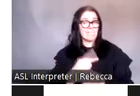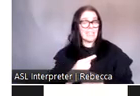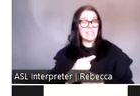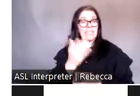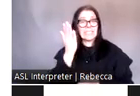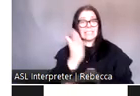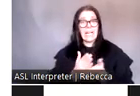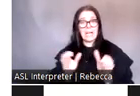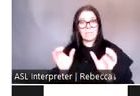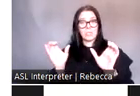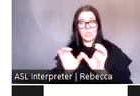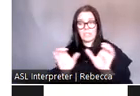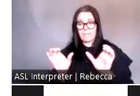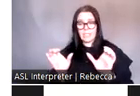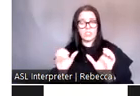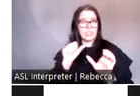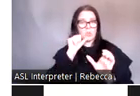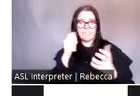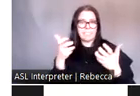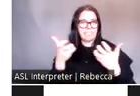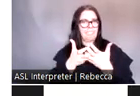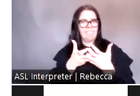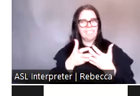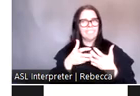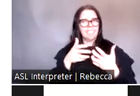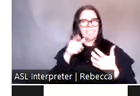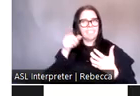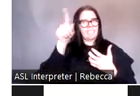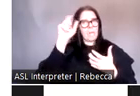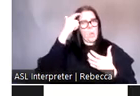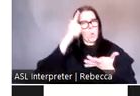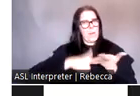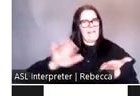employers what they want or need in their employees.